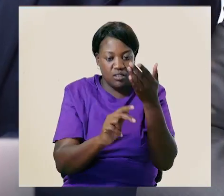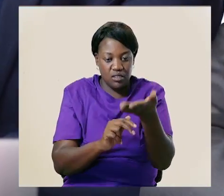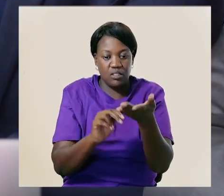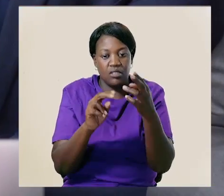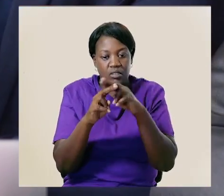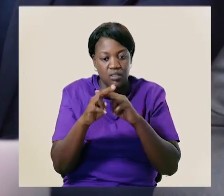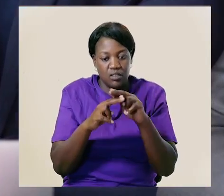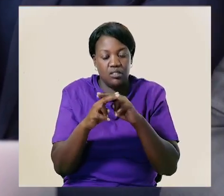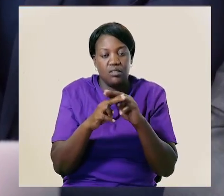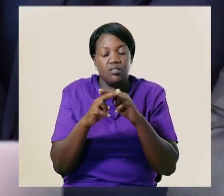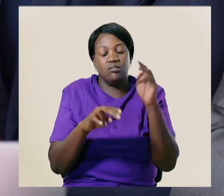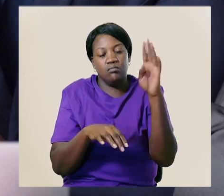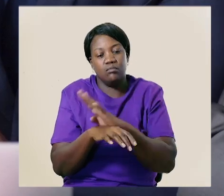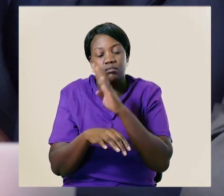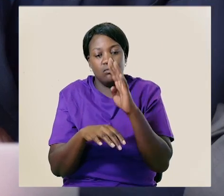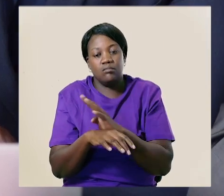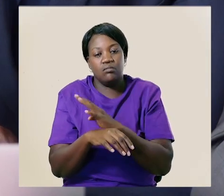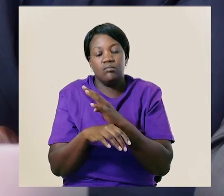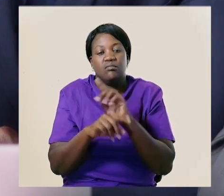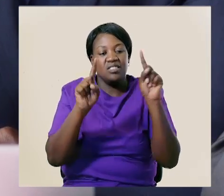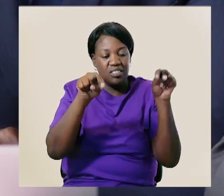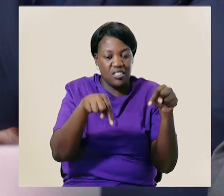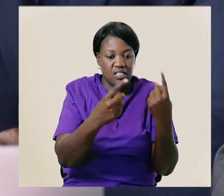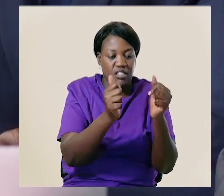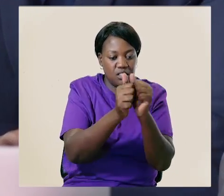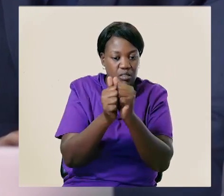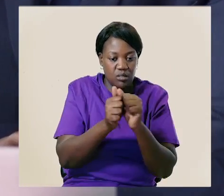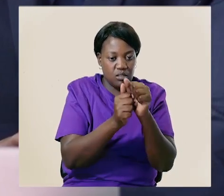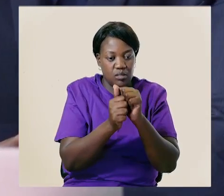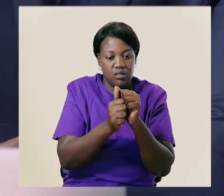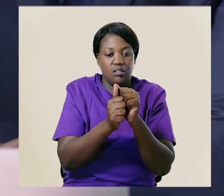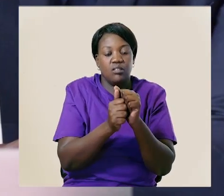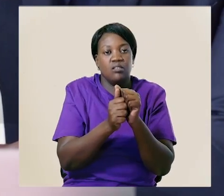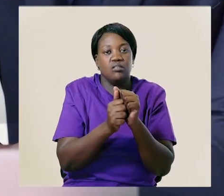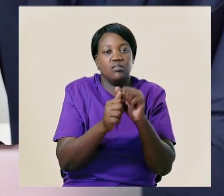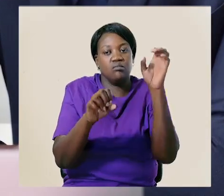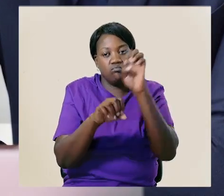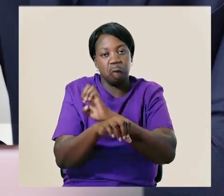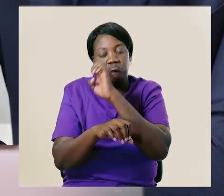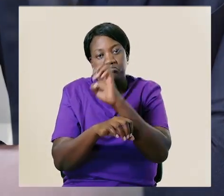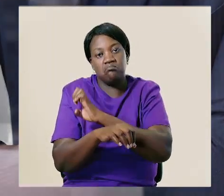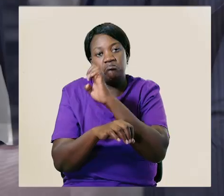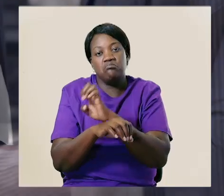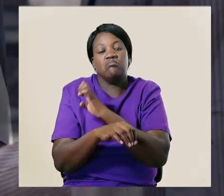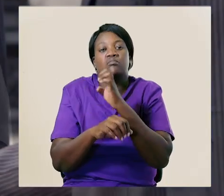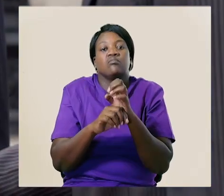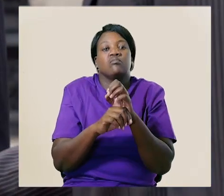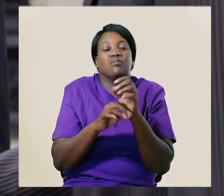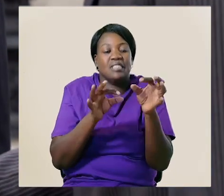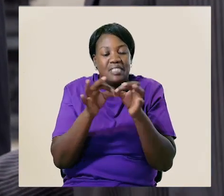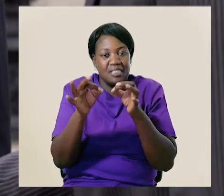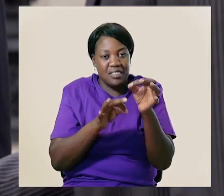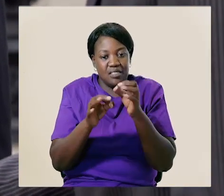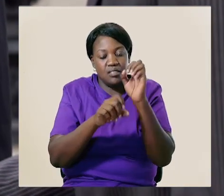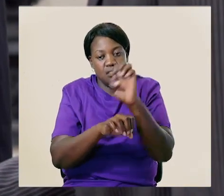an enterprise, for example, who brings these things together, is called an entrepreneur. So we can explain